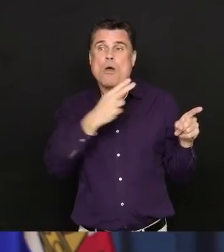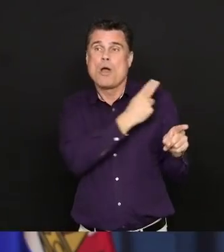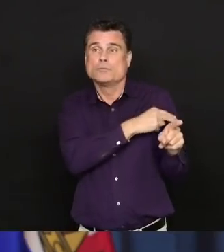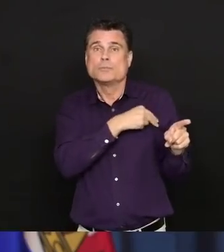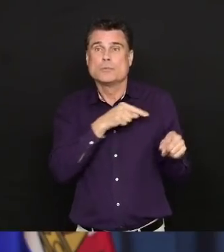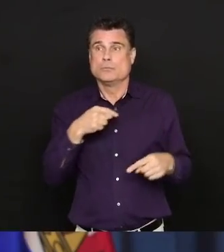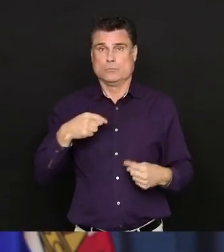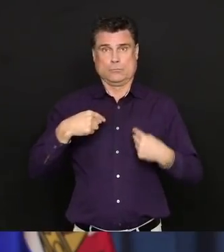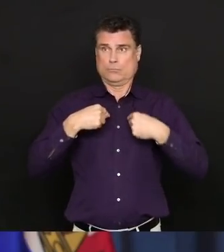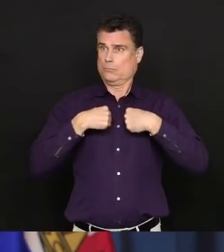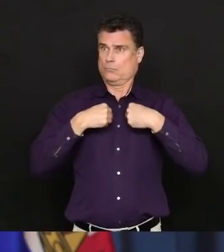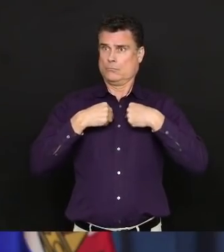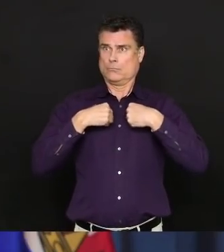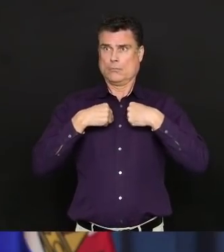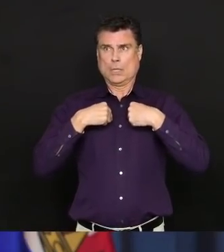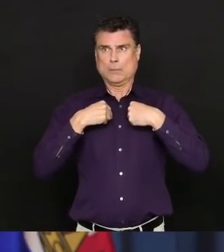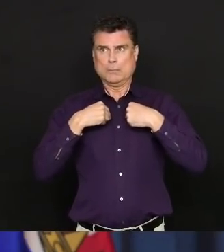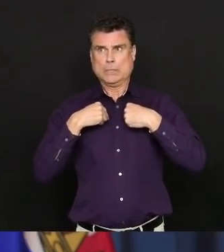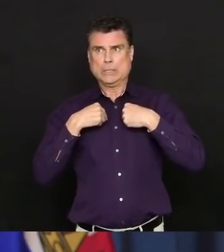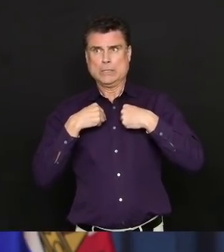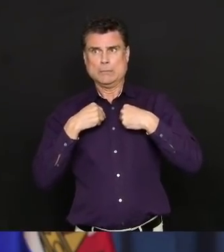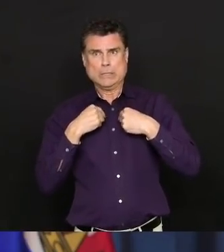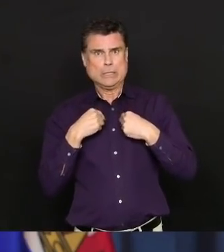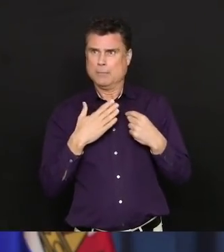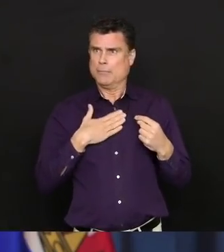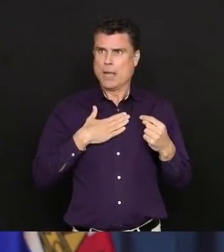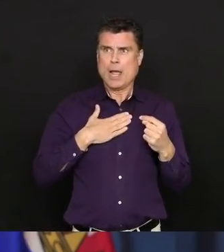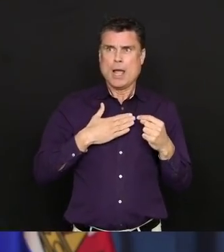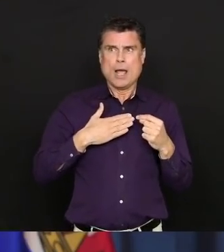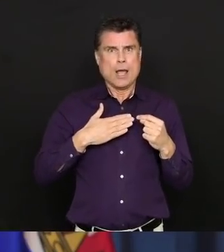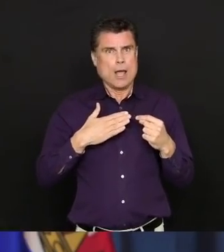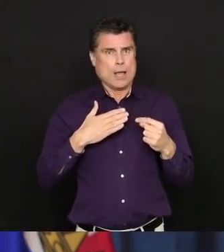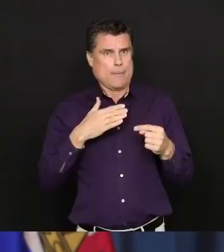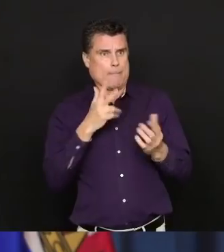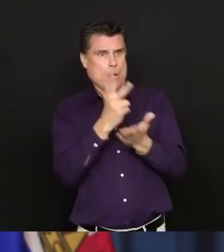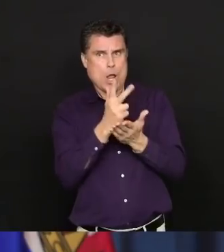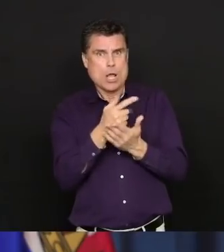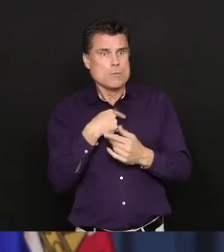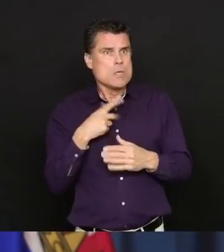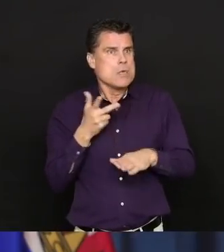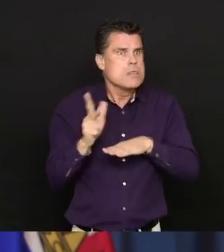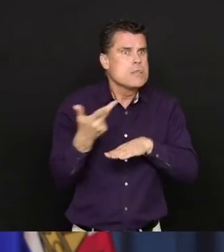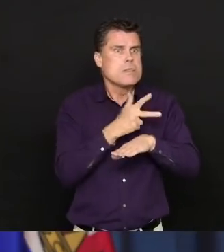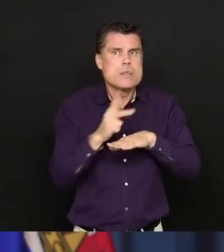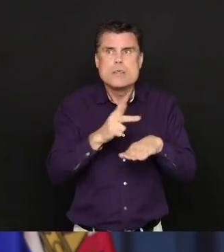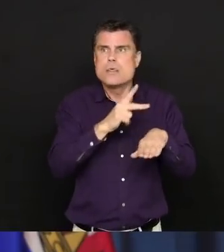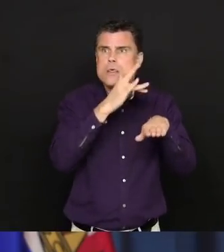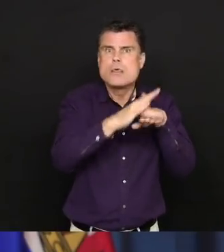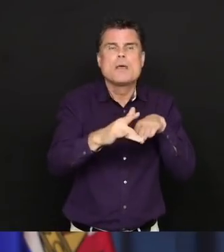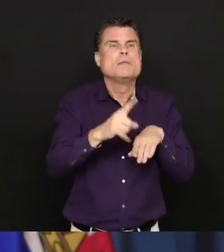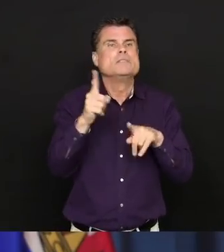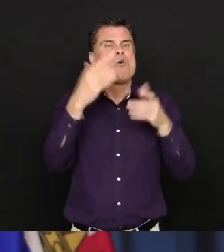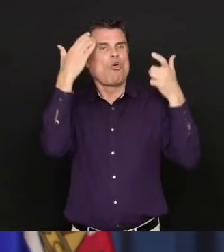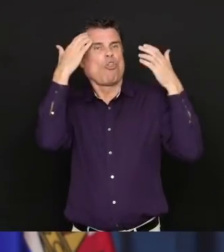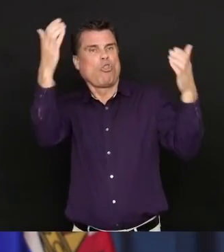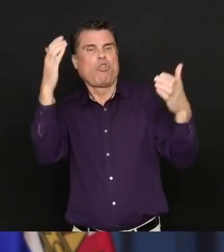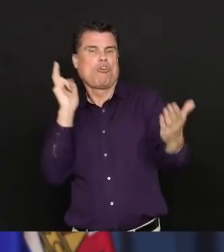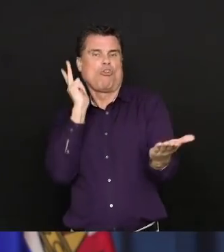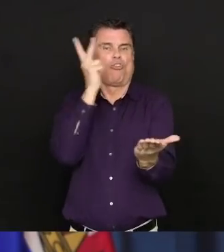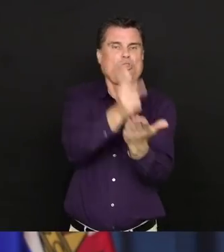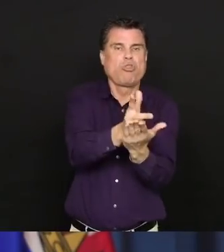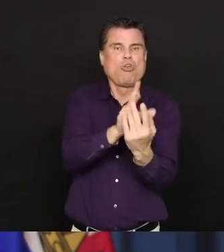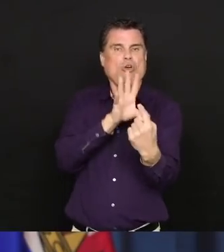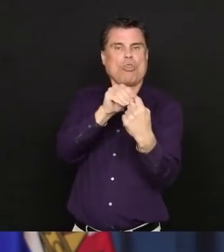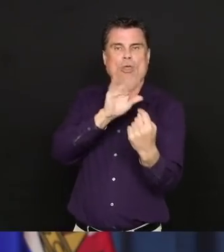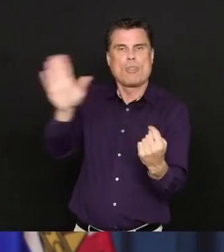be enforcing. Even though parking may be free, it's our intention to ensure that everybody who parks